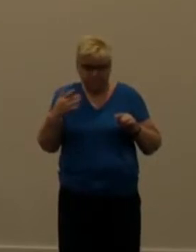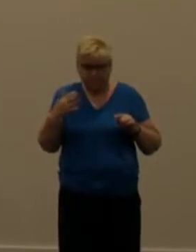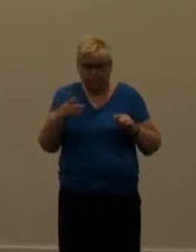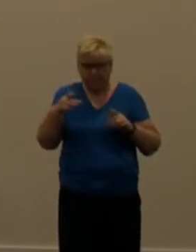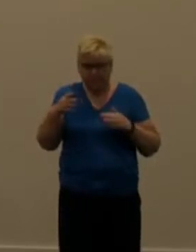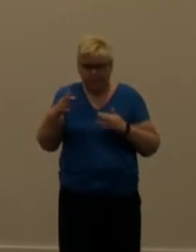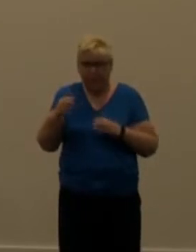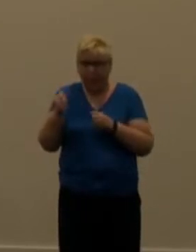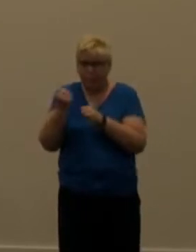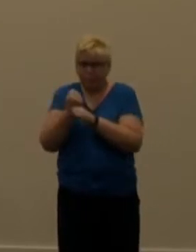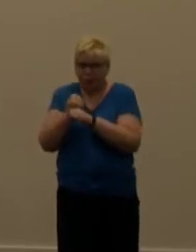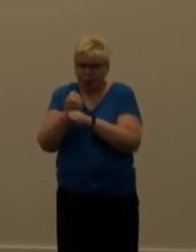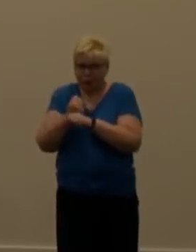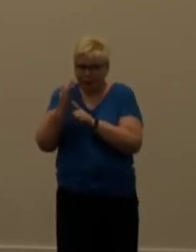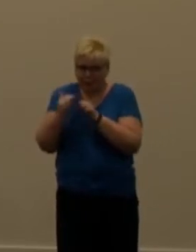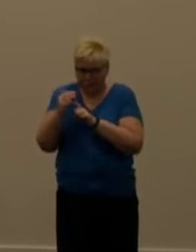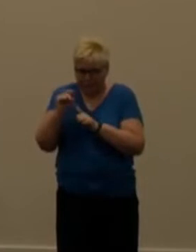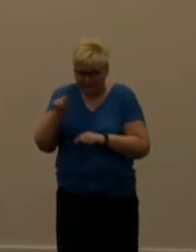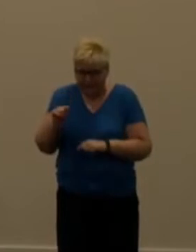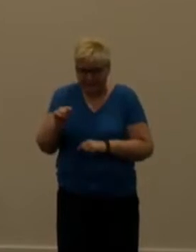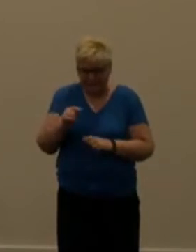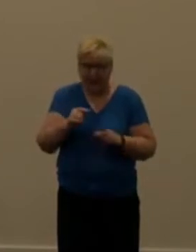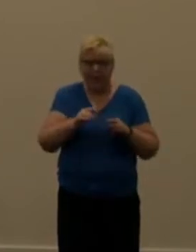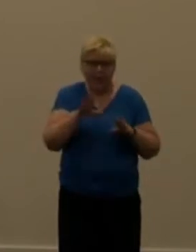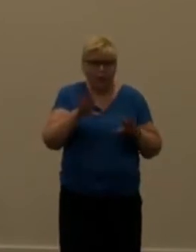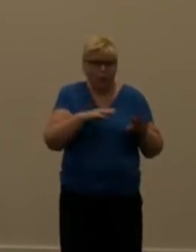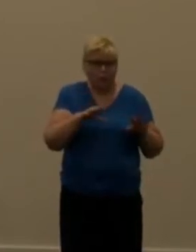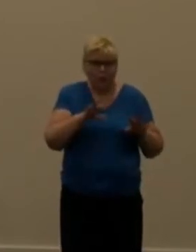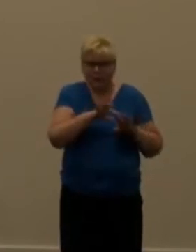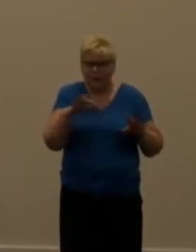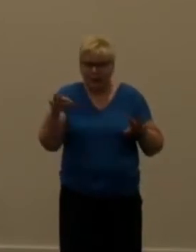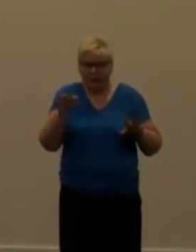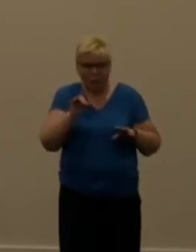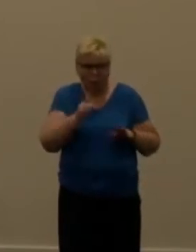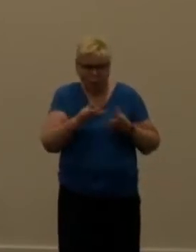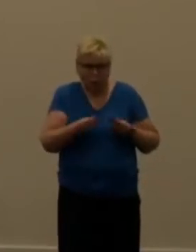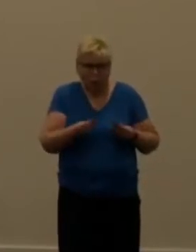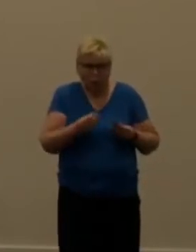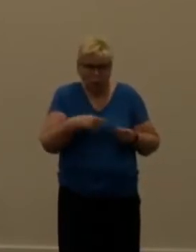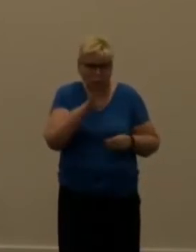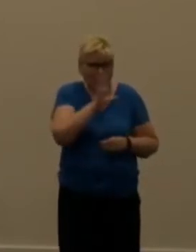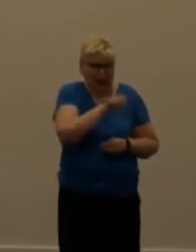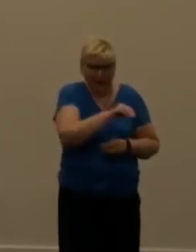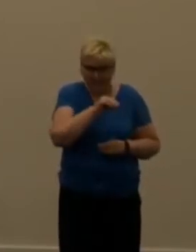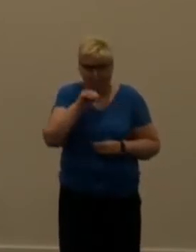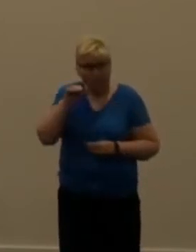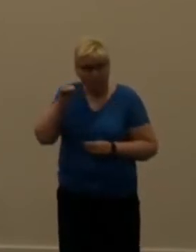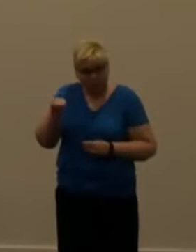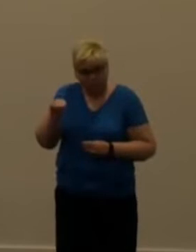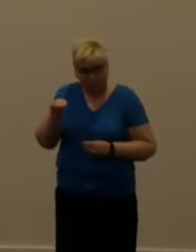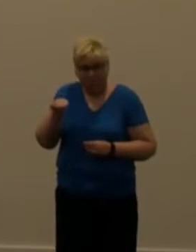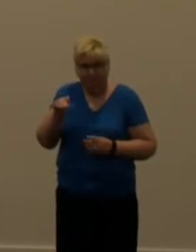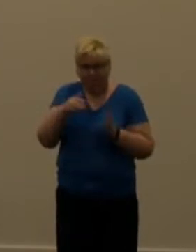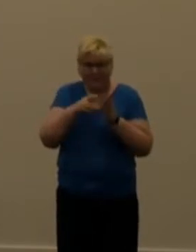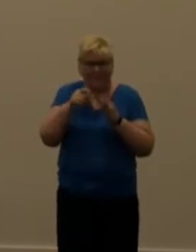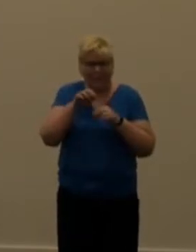production, from the development to the production environment, you select your solution, you click on export, and then you take this zip